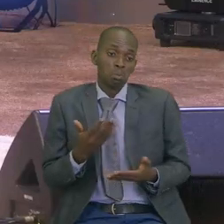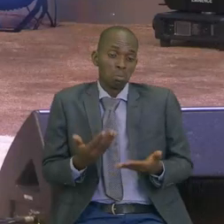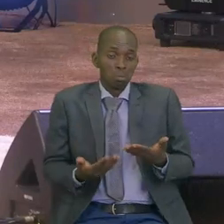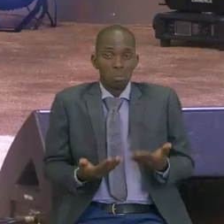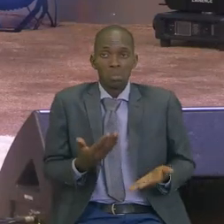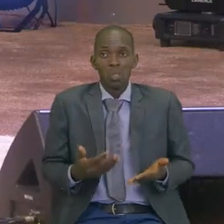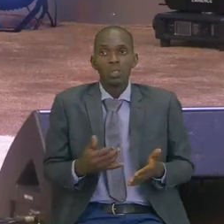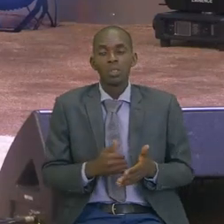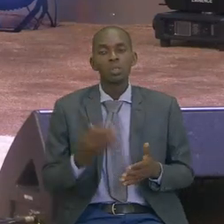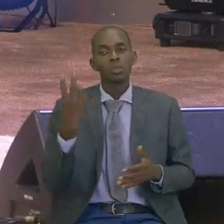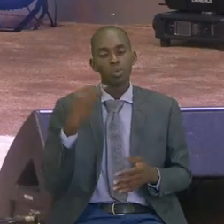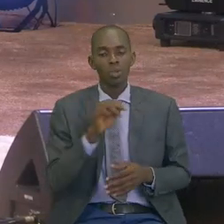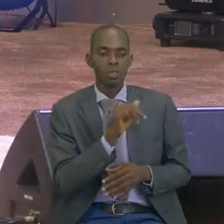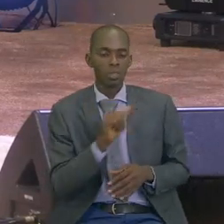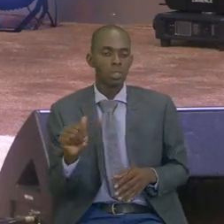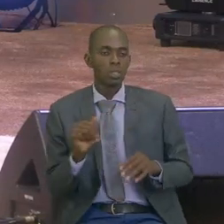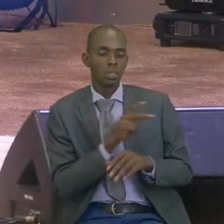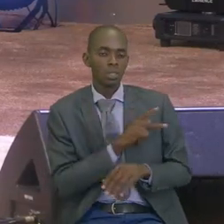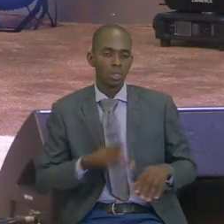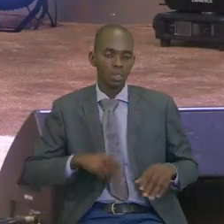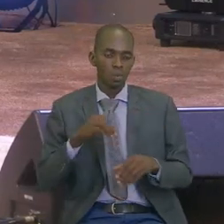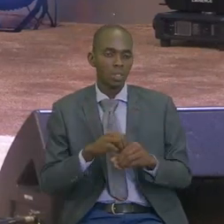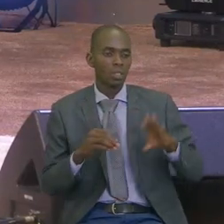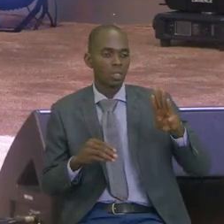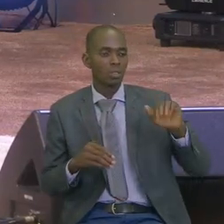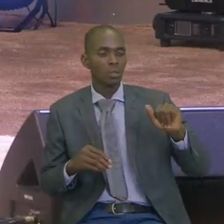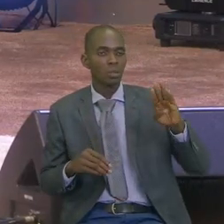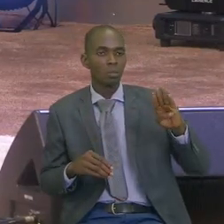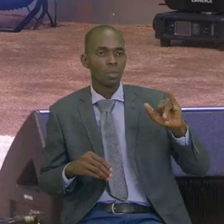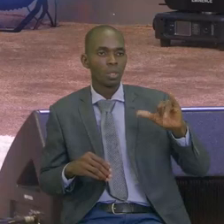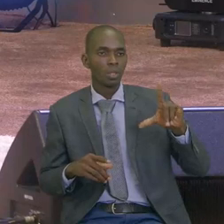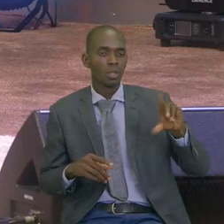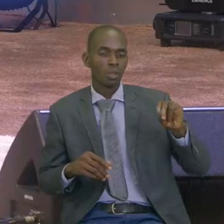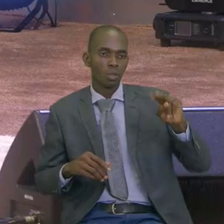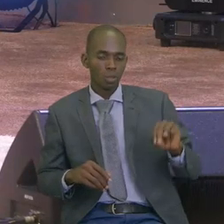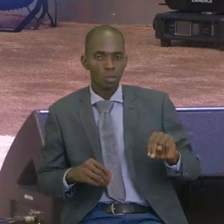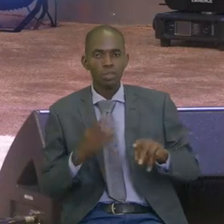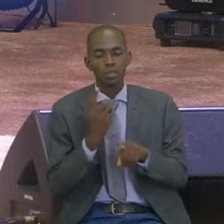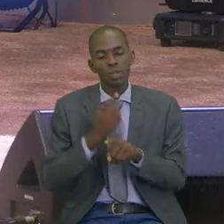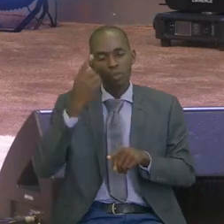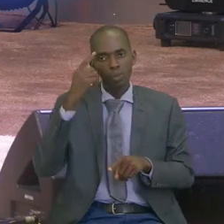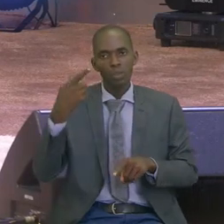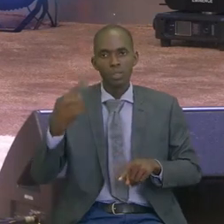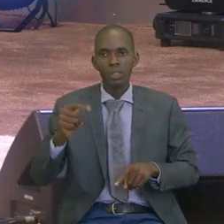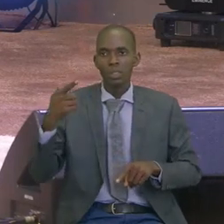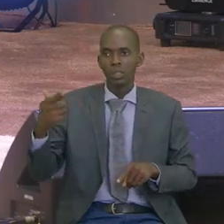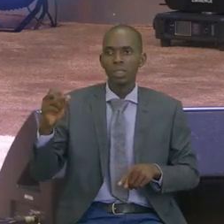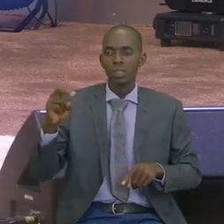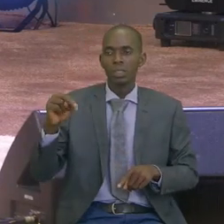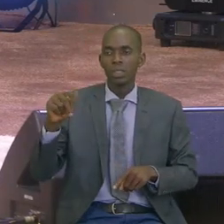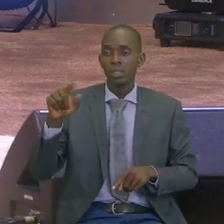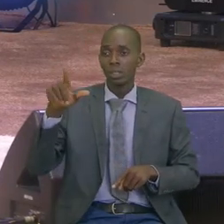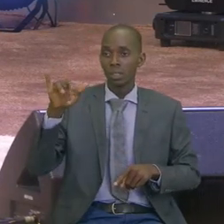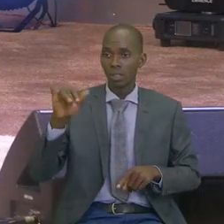a Babylonian kingdom, even though it was a Gentile kingdom, yet it was the God of heaven that gave